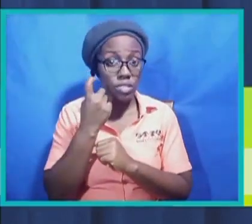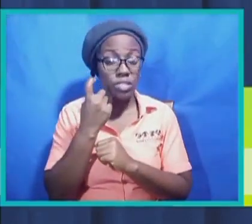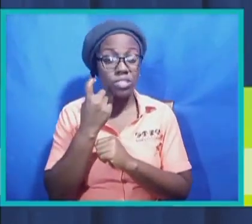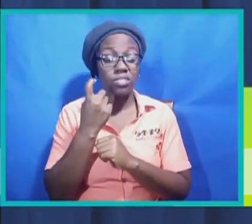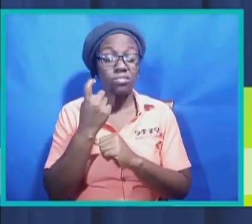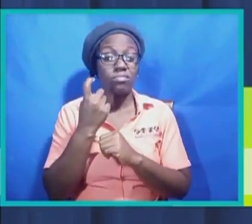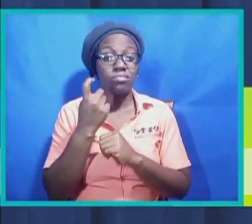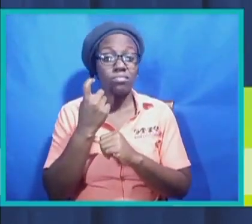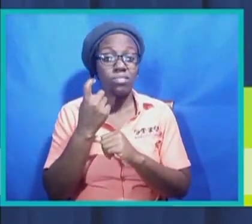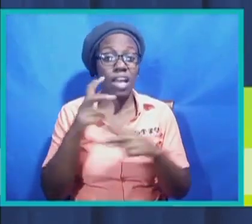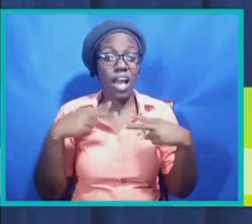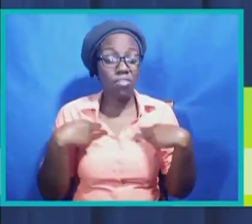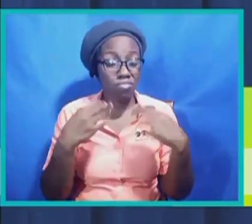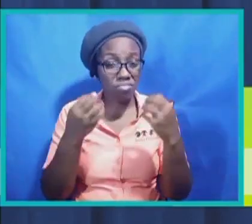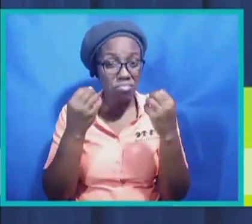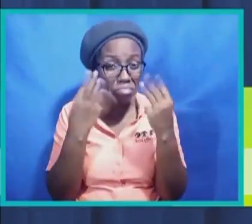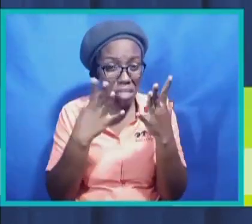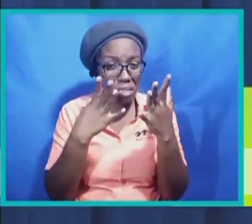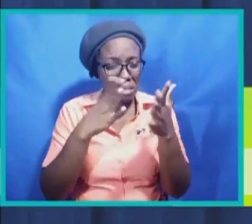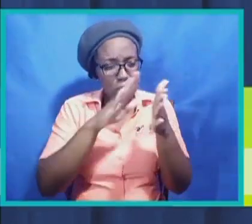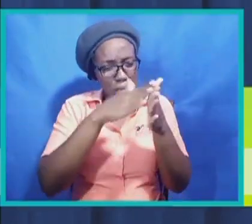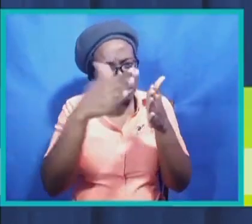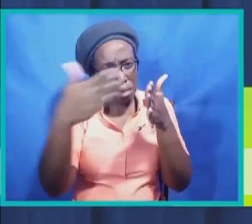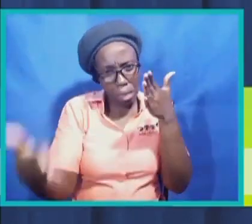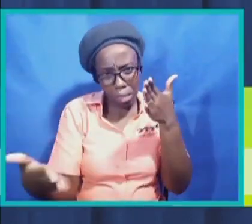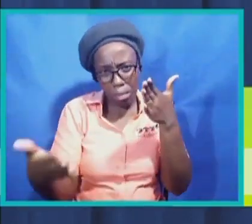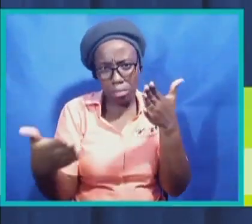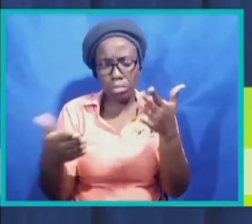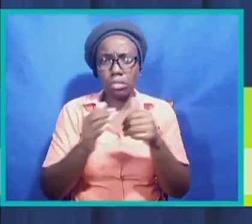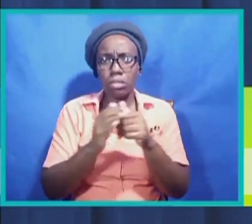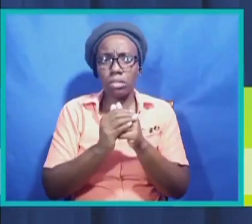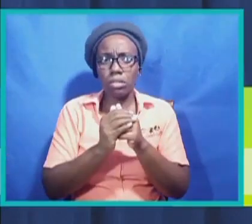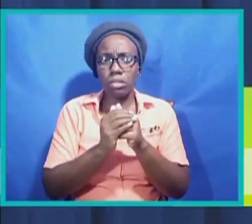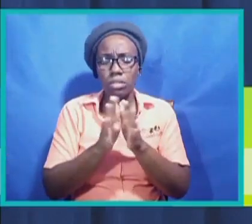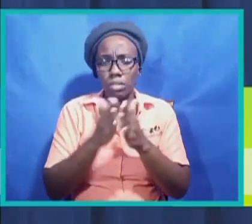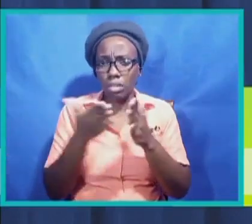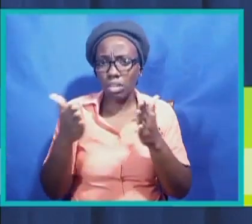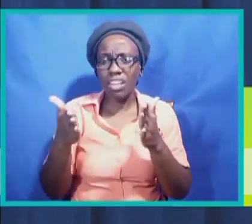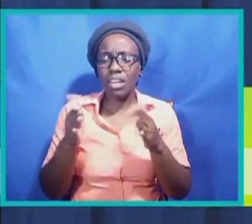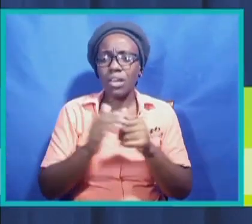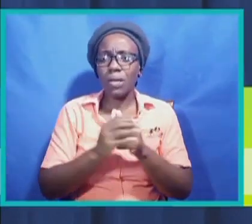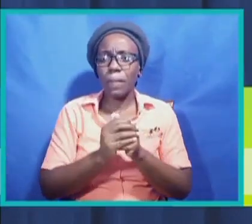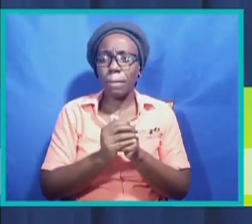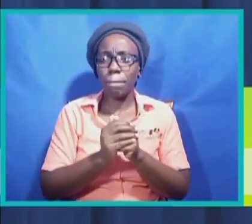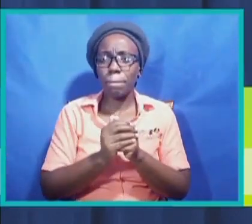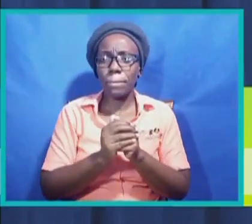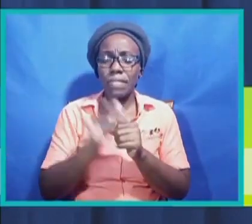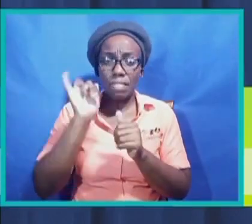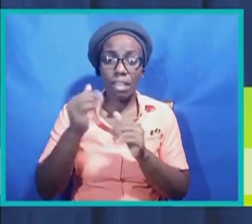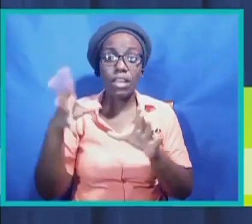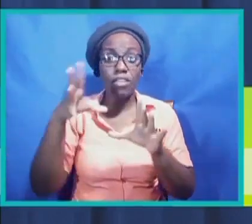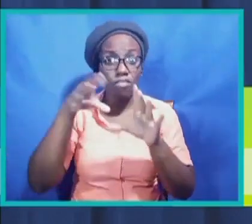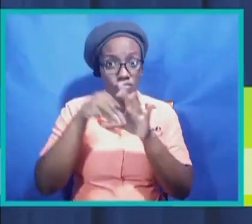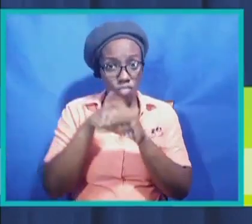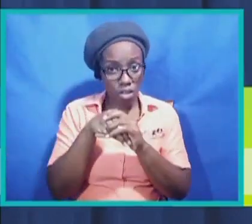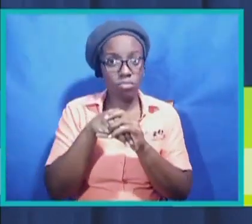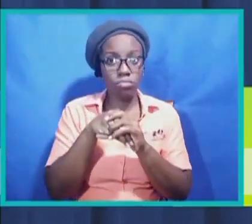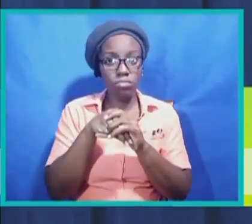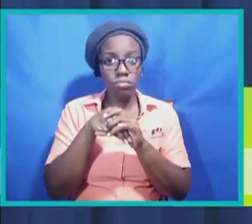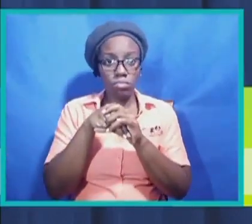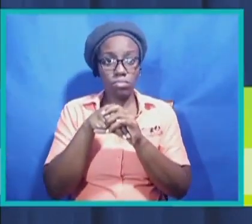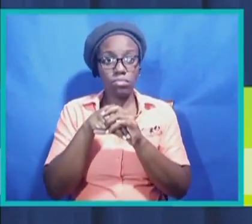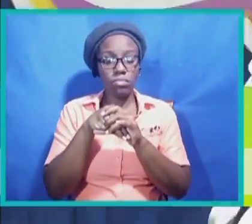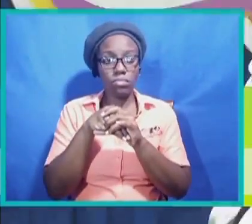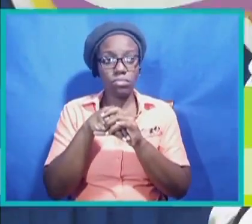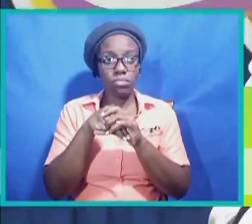factors which would have converged to make curriculum reform critical and relevant. The knowledge